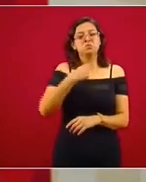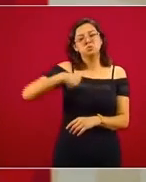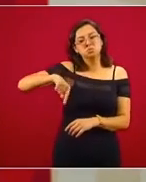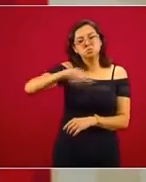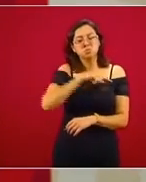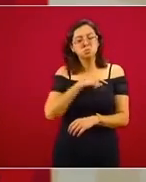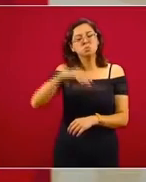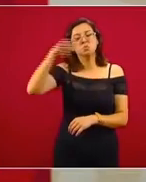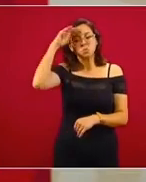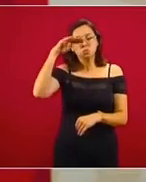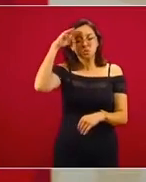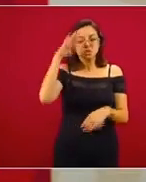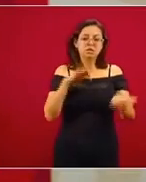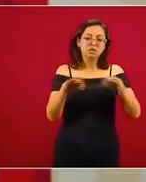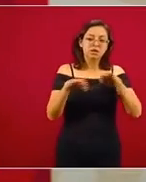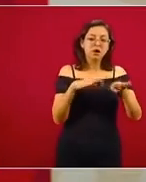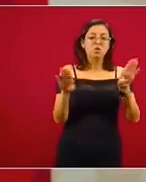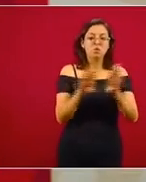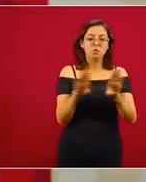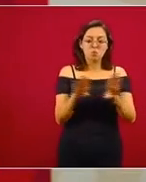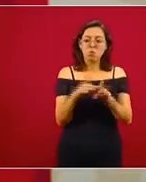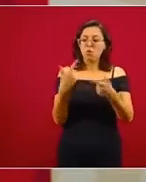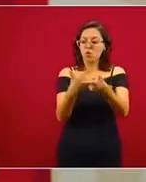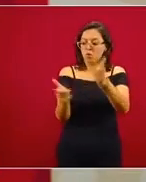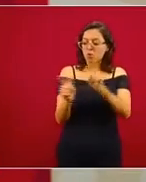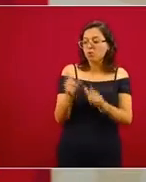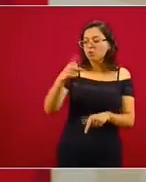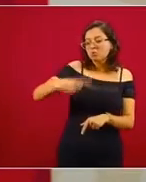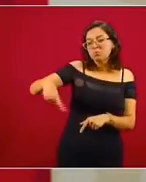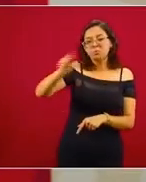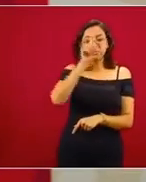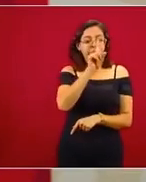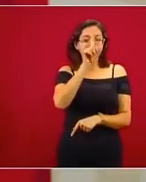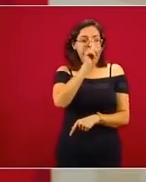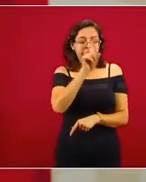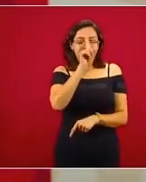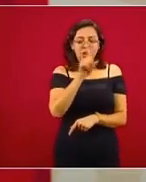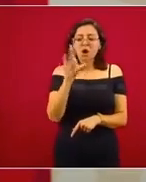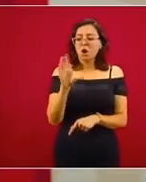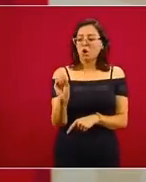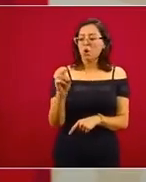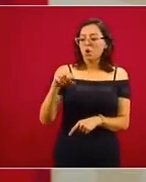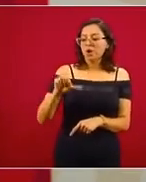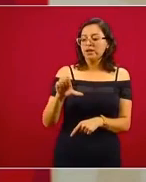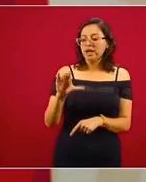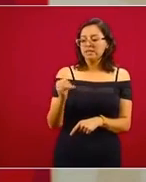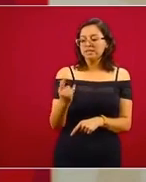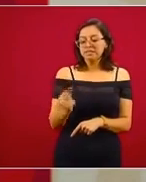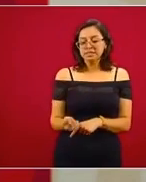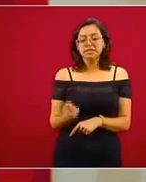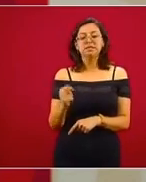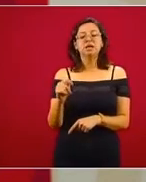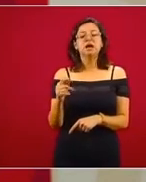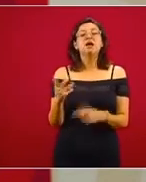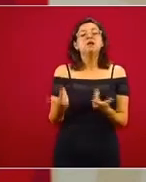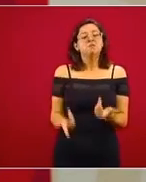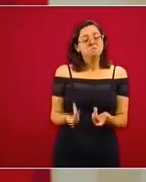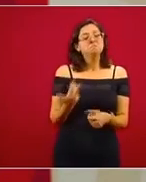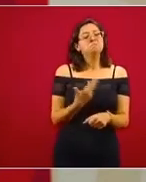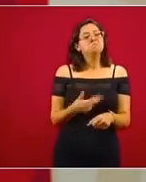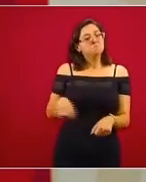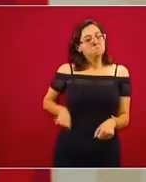low transmission. And that's what we were hearing from the national health authorities a couple of weeks ago as well. And they are working